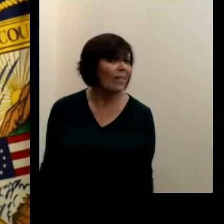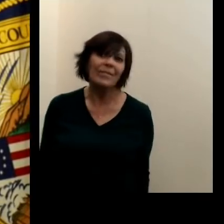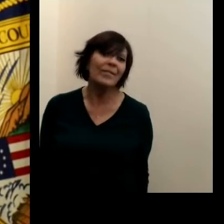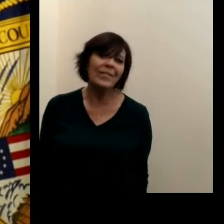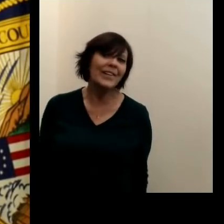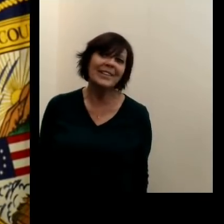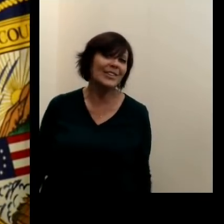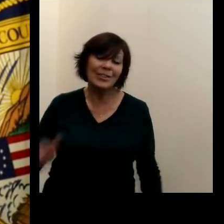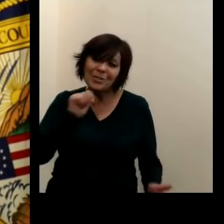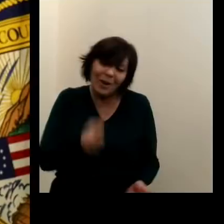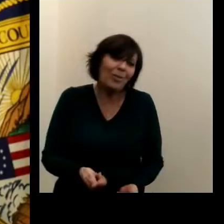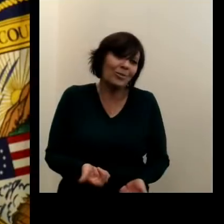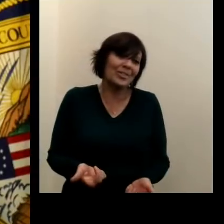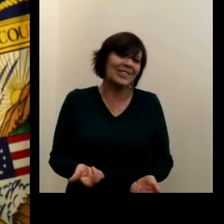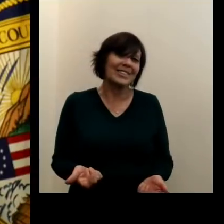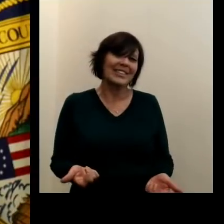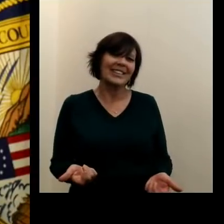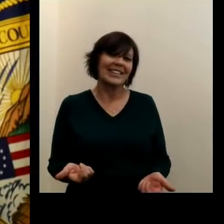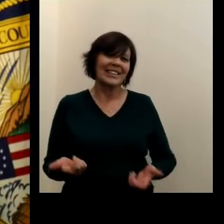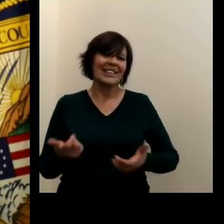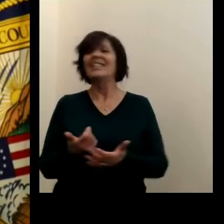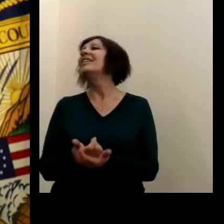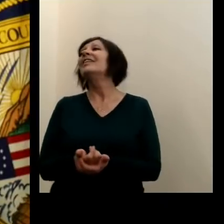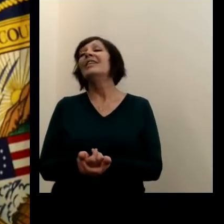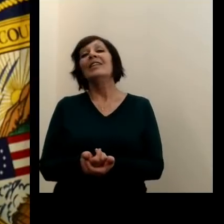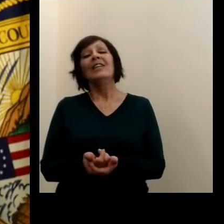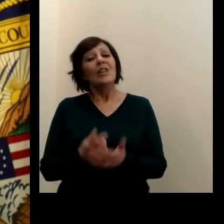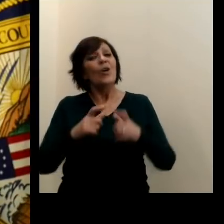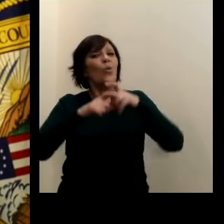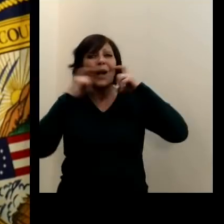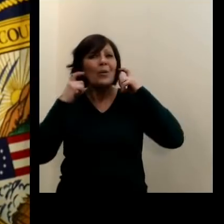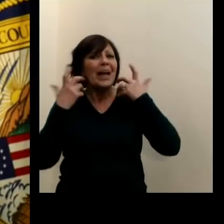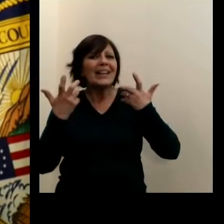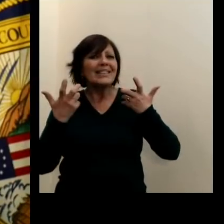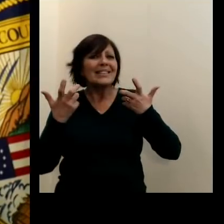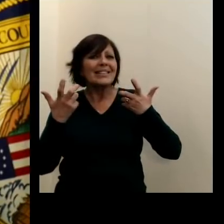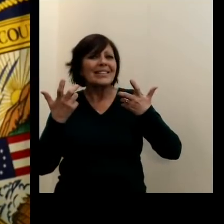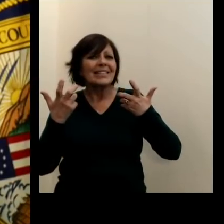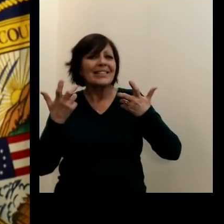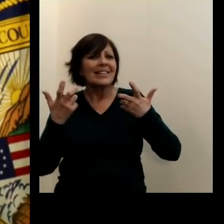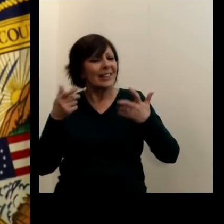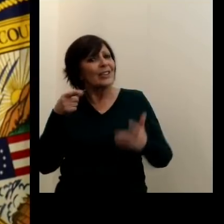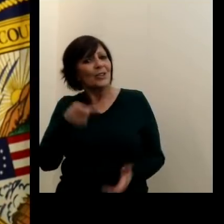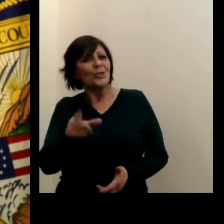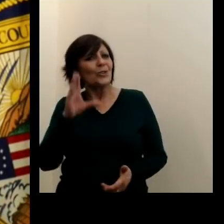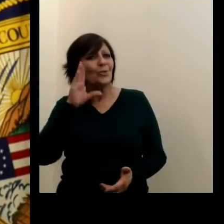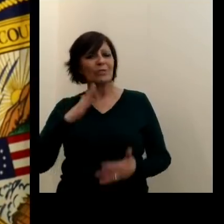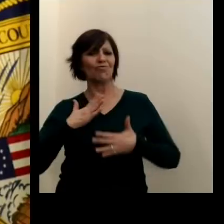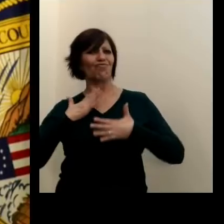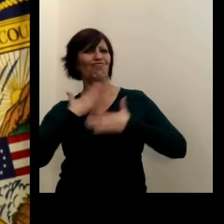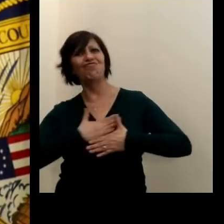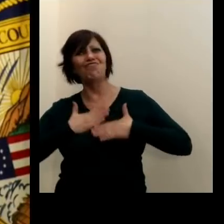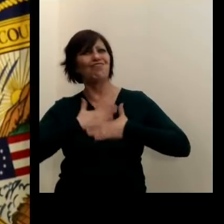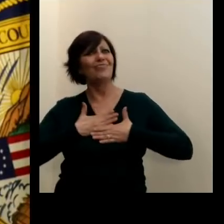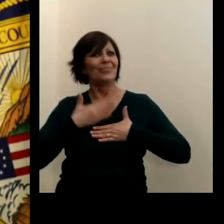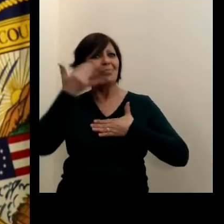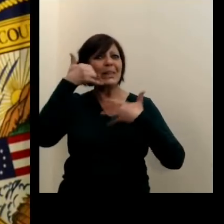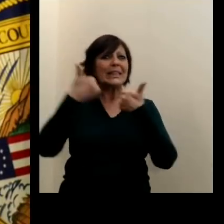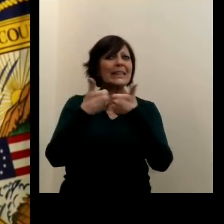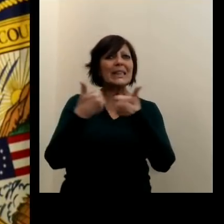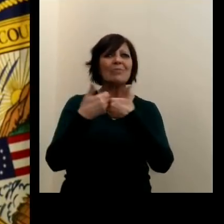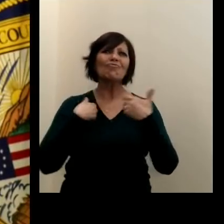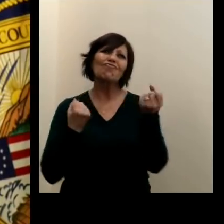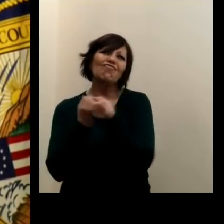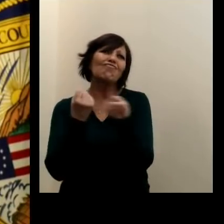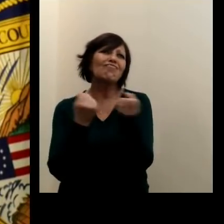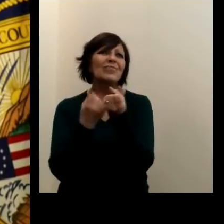think, I'm gonna be able to do this without a mask. Wear your mask and you'll enjoy the Bills game and we will all root them